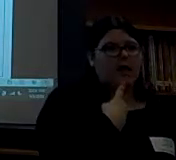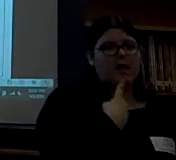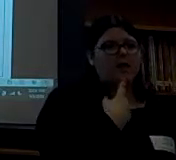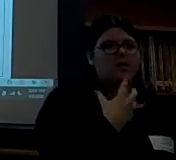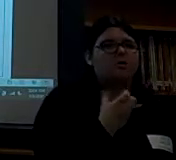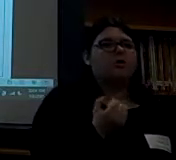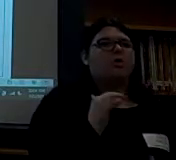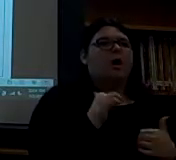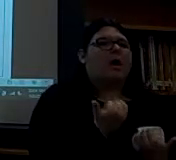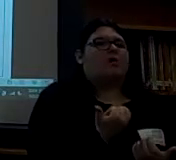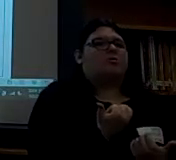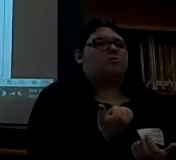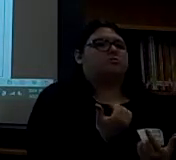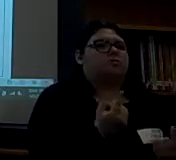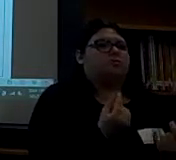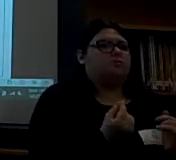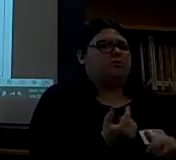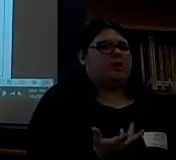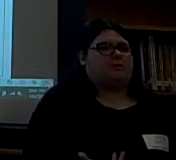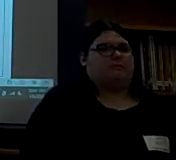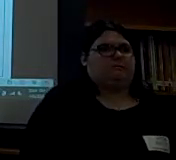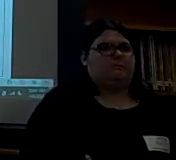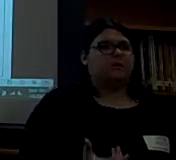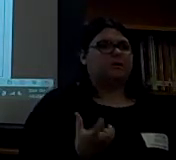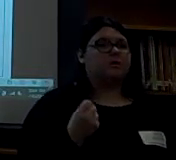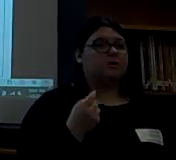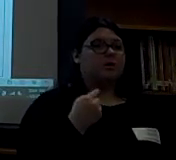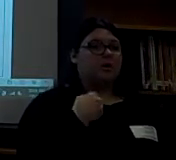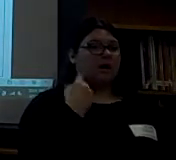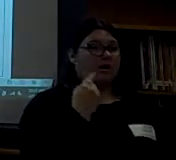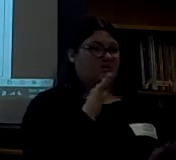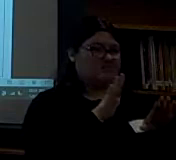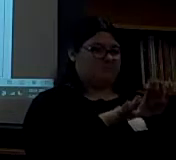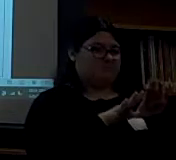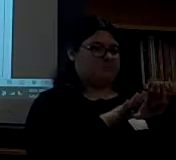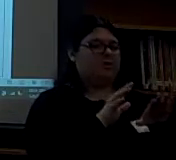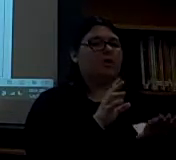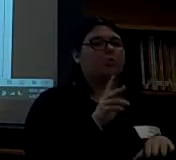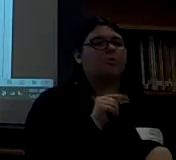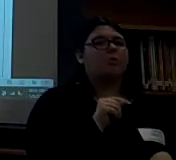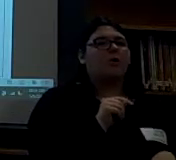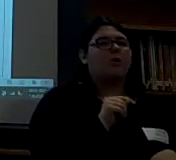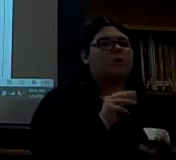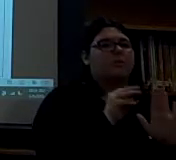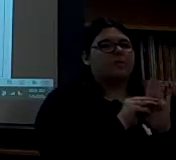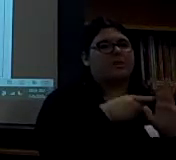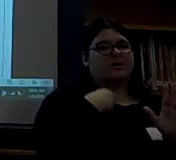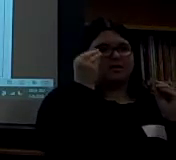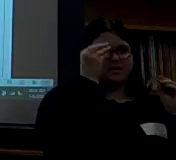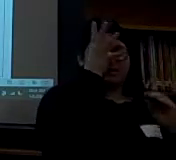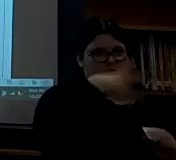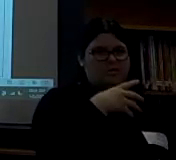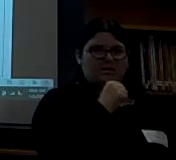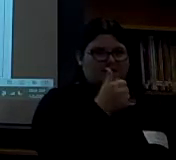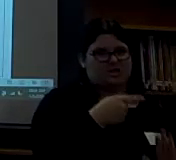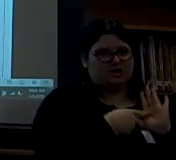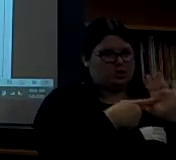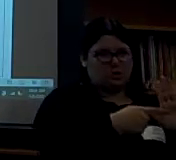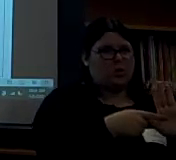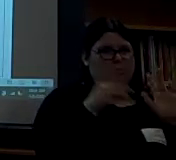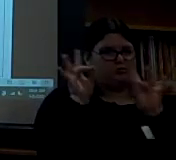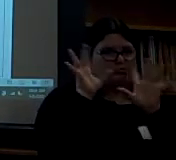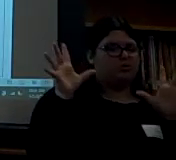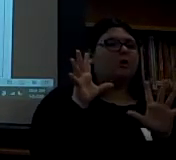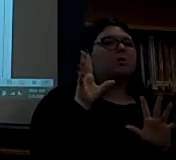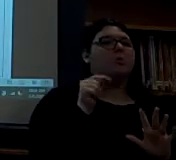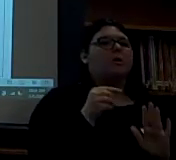how do you deal with that? Yeah, that's a good question. So if you remember, I only hinted at this, but the model that I teach parents, I didn't really show you explicitly on